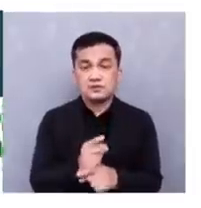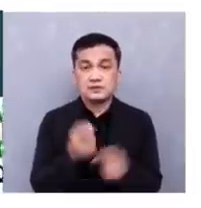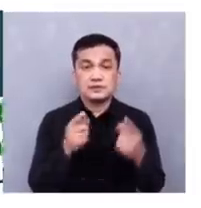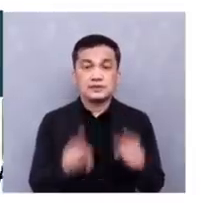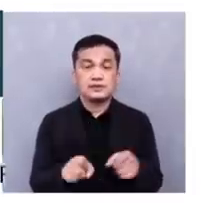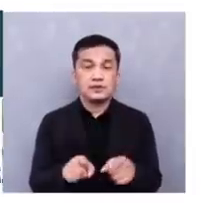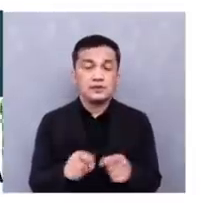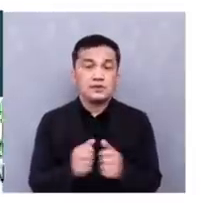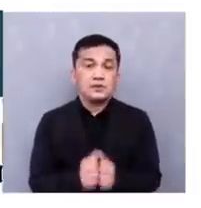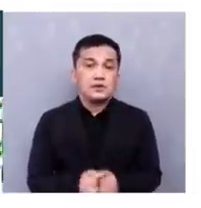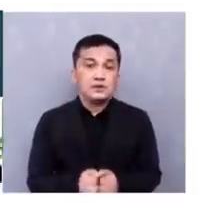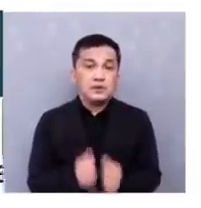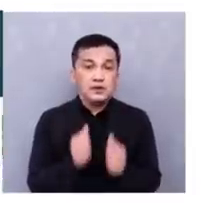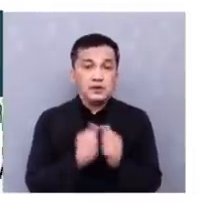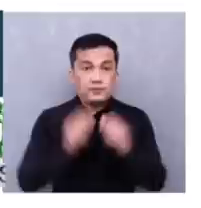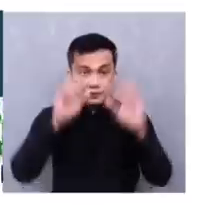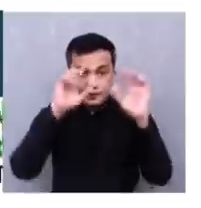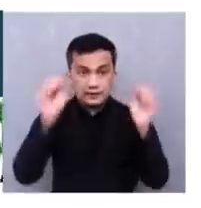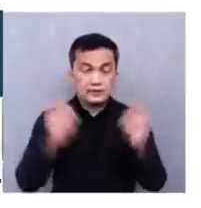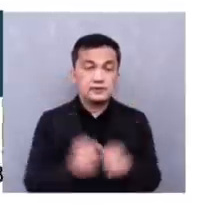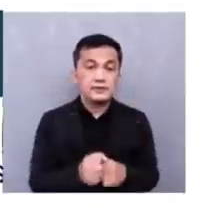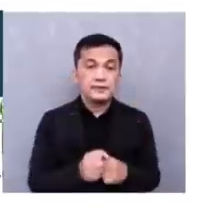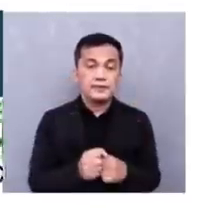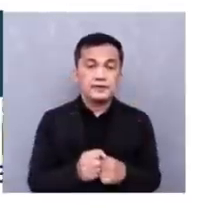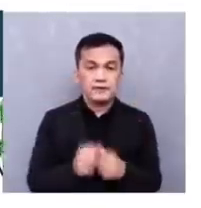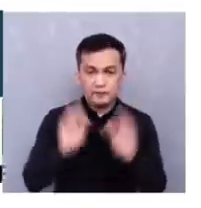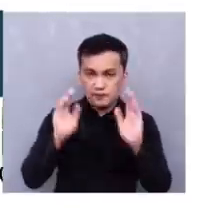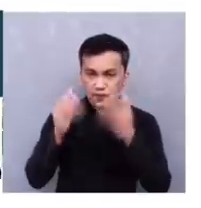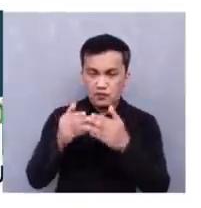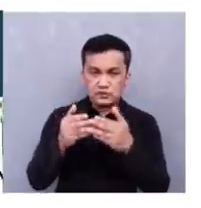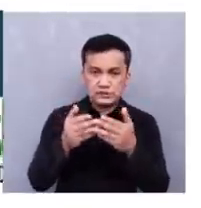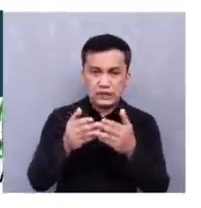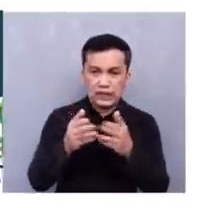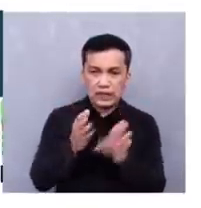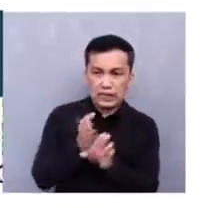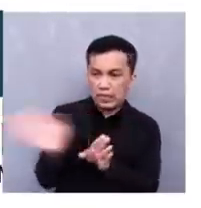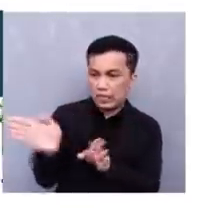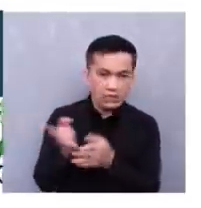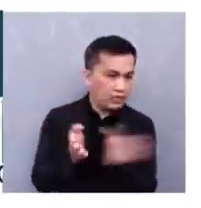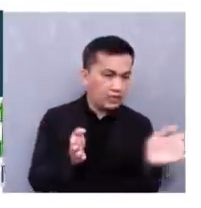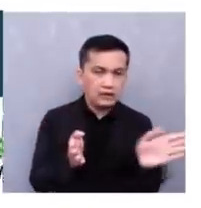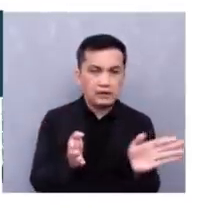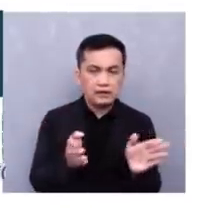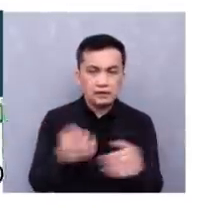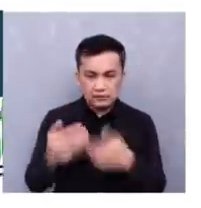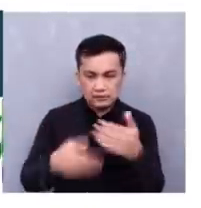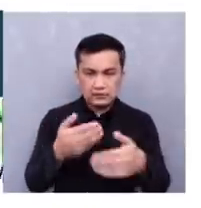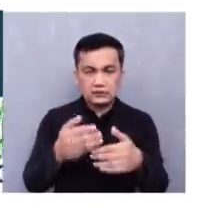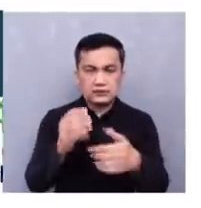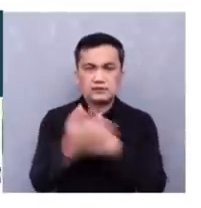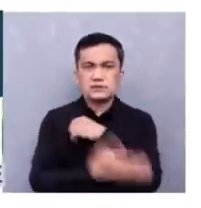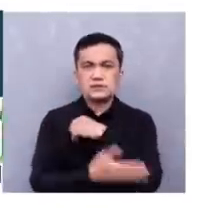with the president's focus divided? Is he running the country, or is he going to